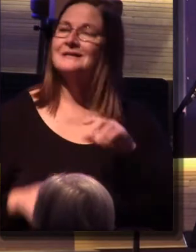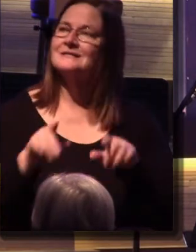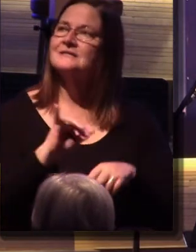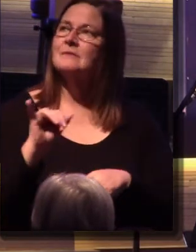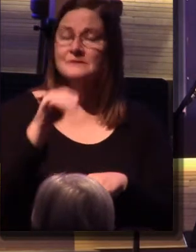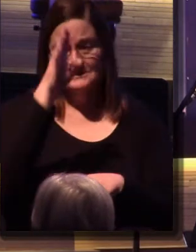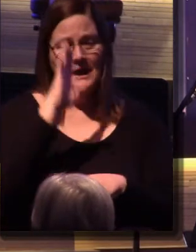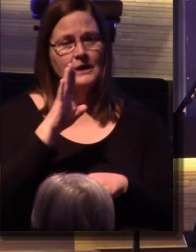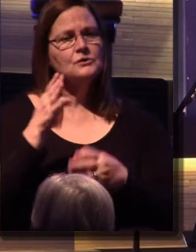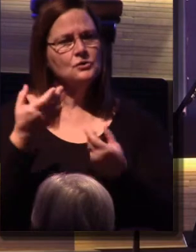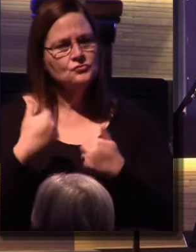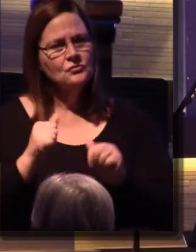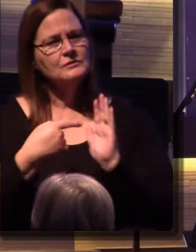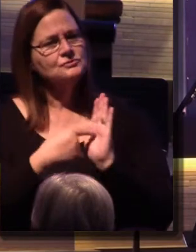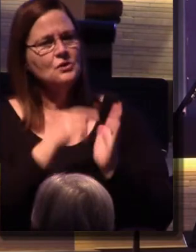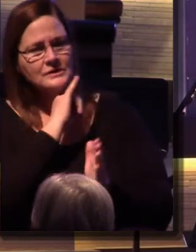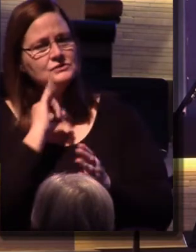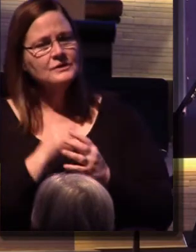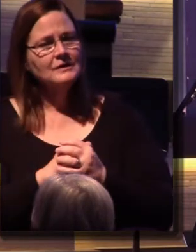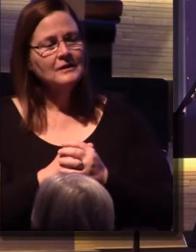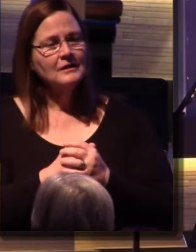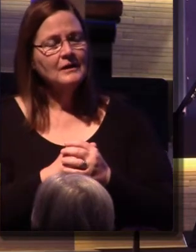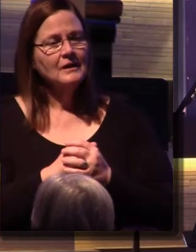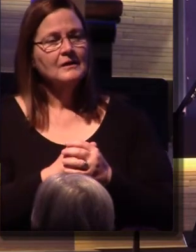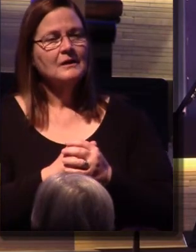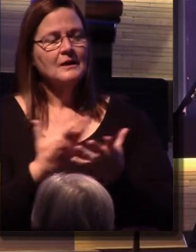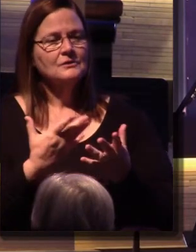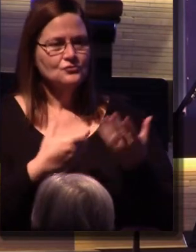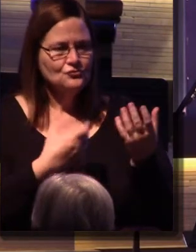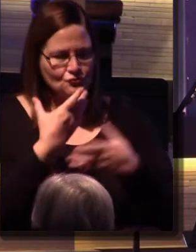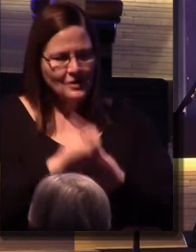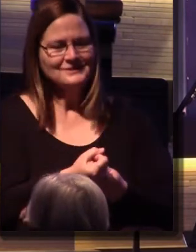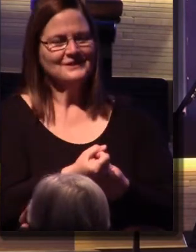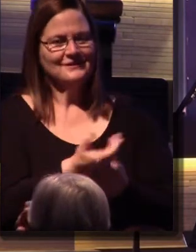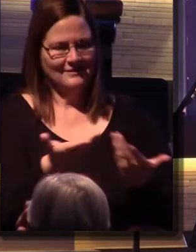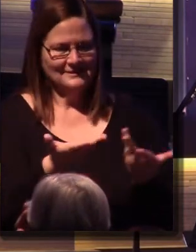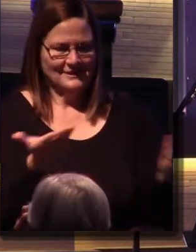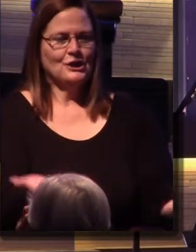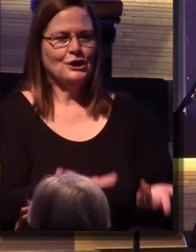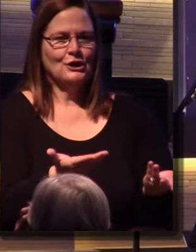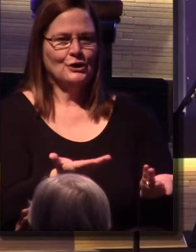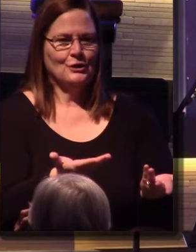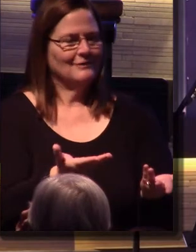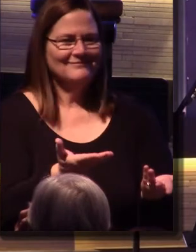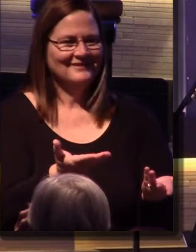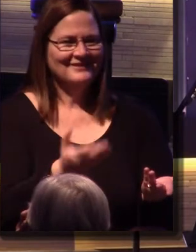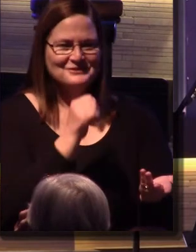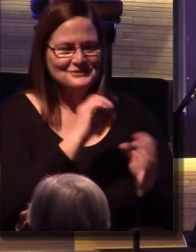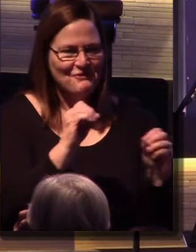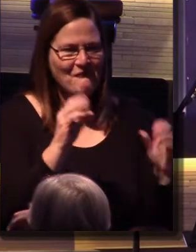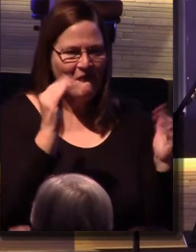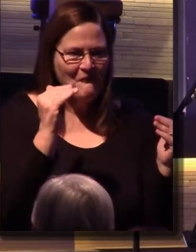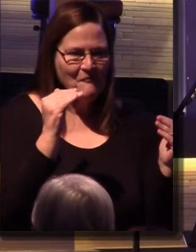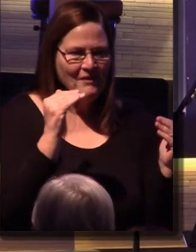get at for Israel, is that there is no hope there. There is no hope anywhere